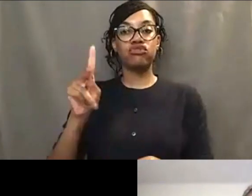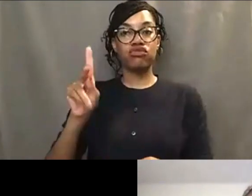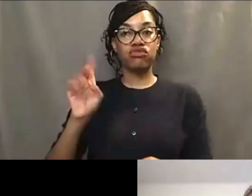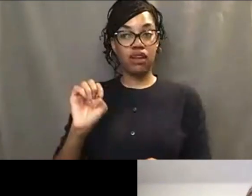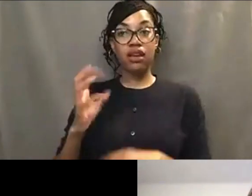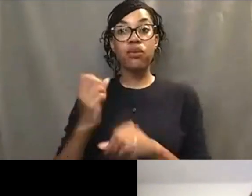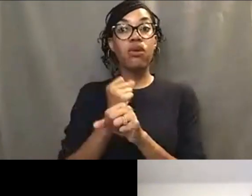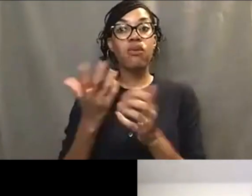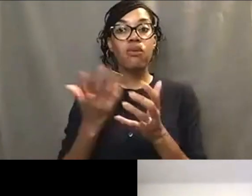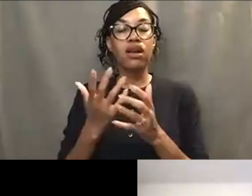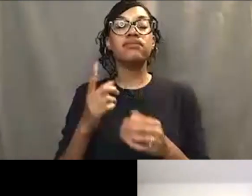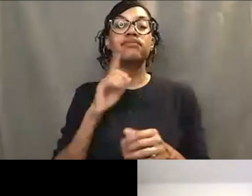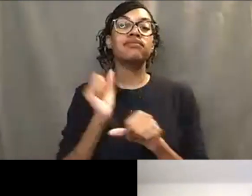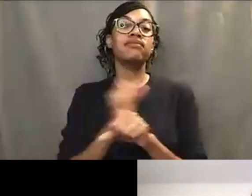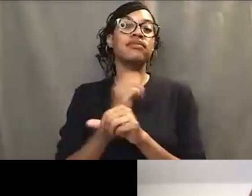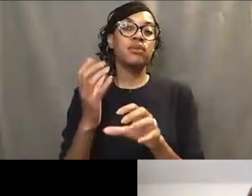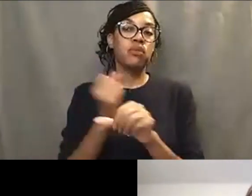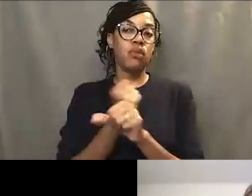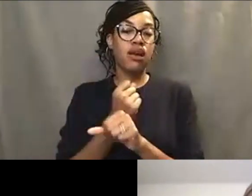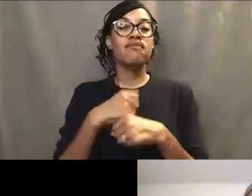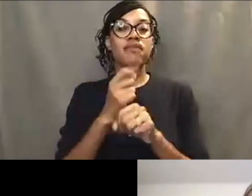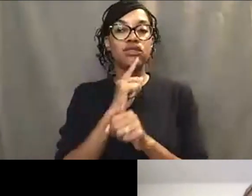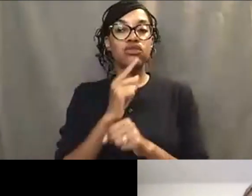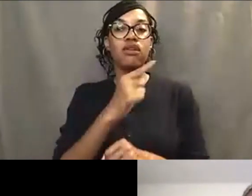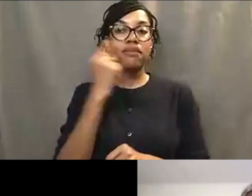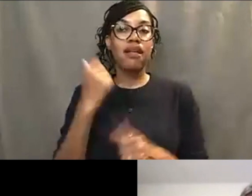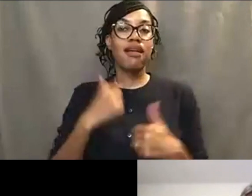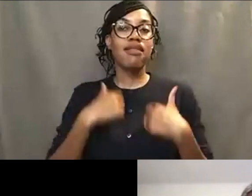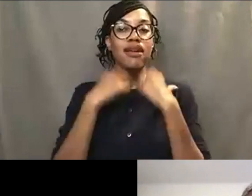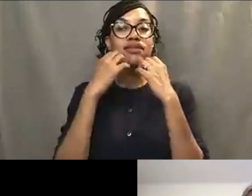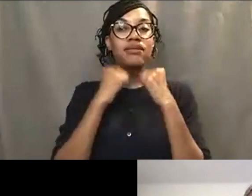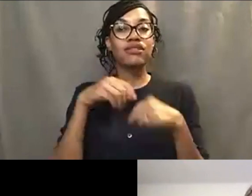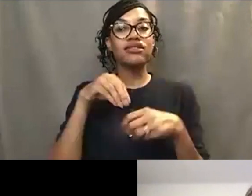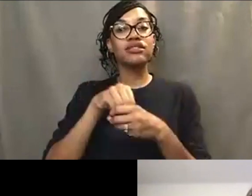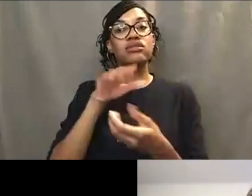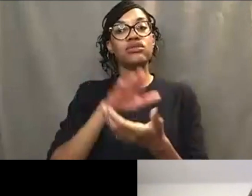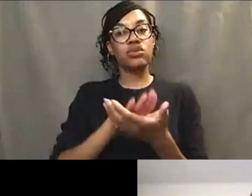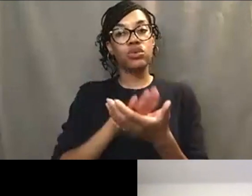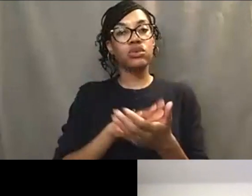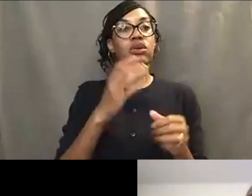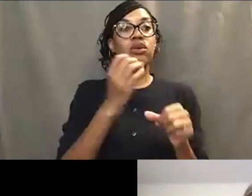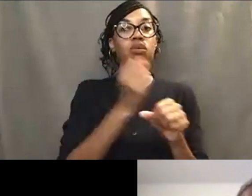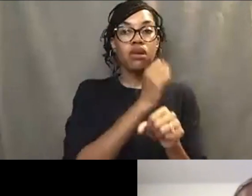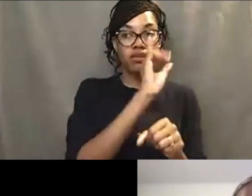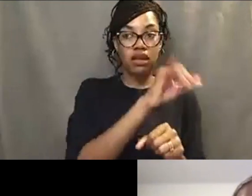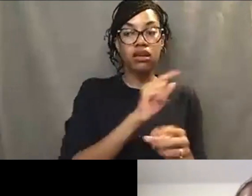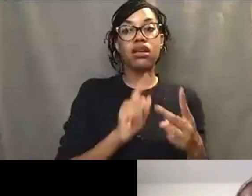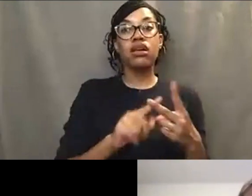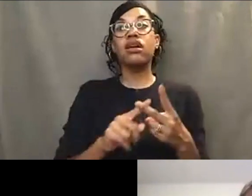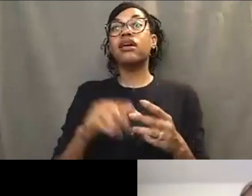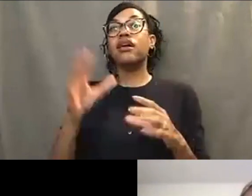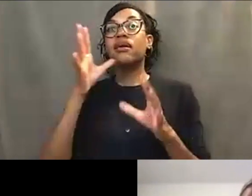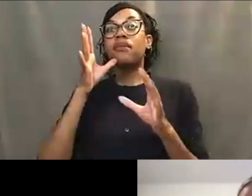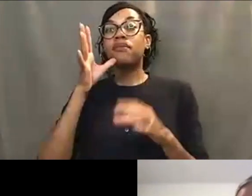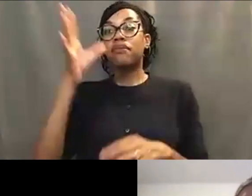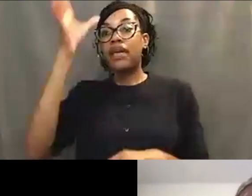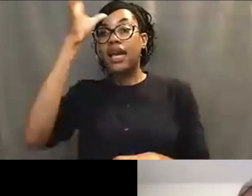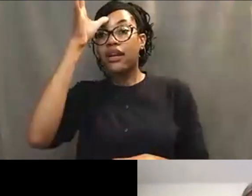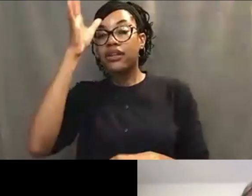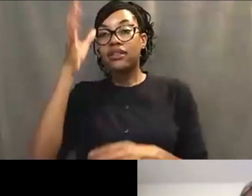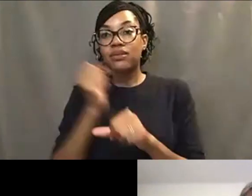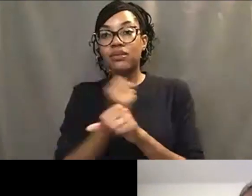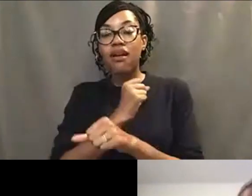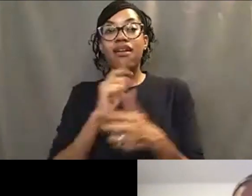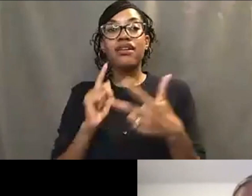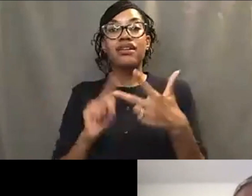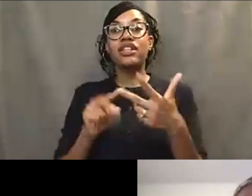and ensuring we can make Black Lives Matter in schools. We won for parents, we won nurses and green space. So I'm gonna